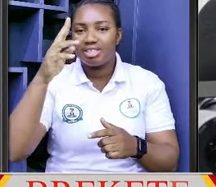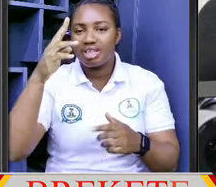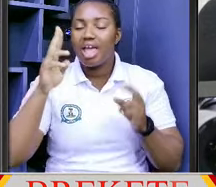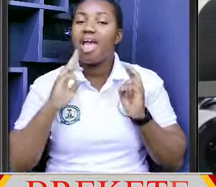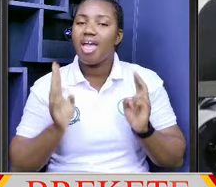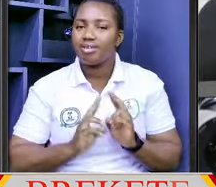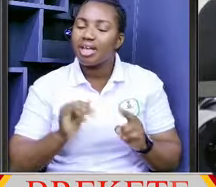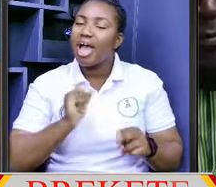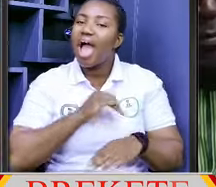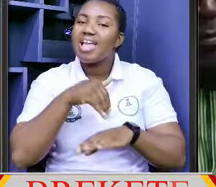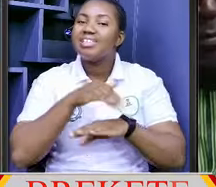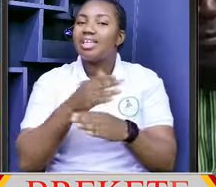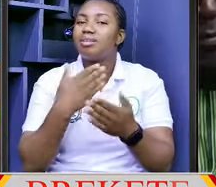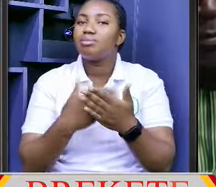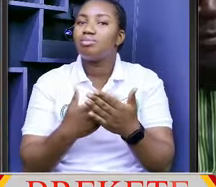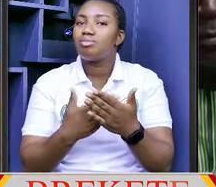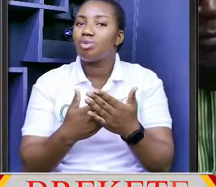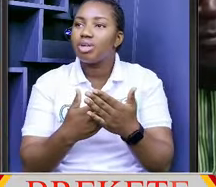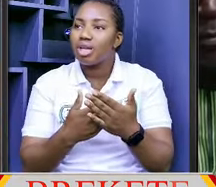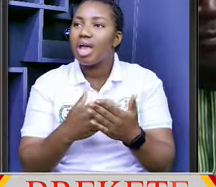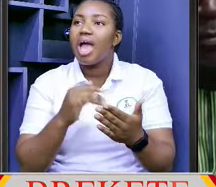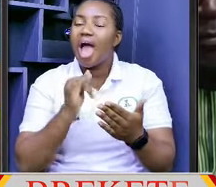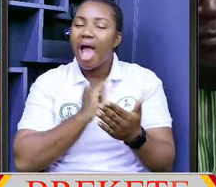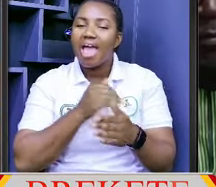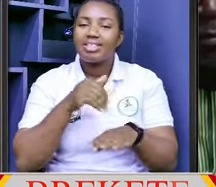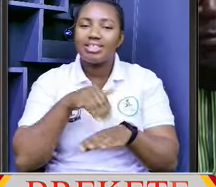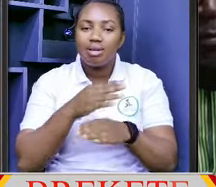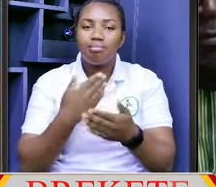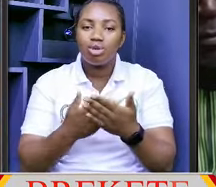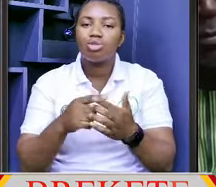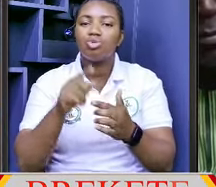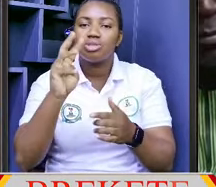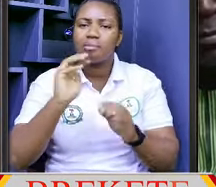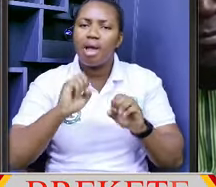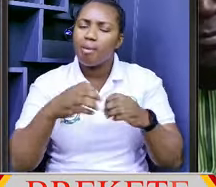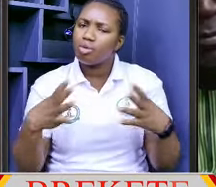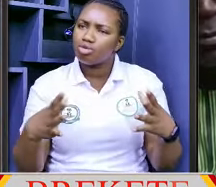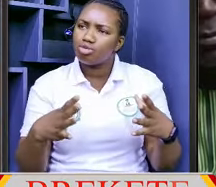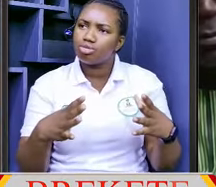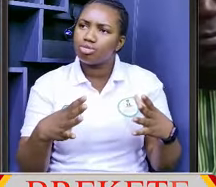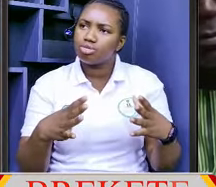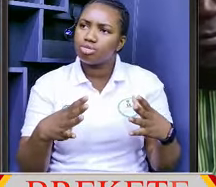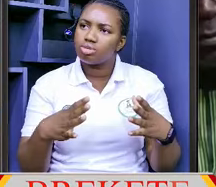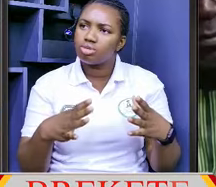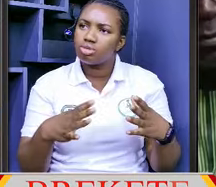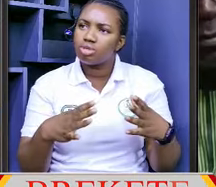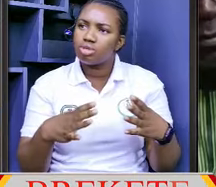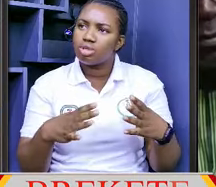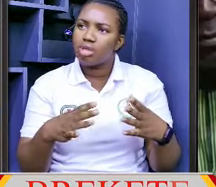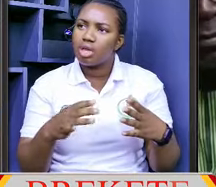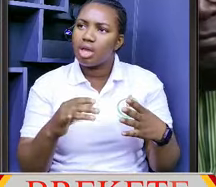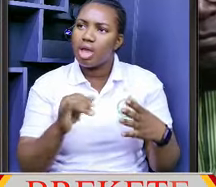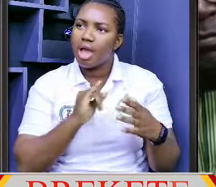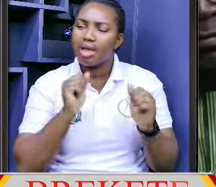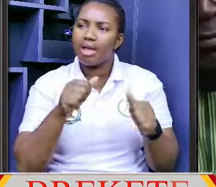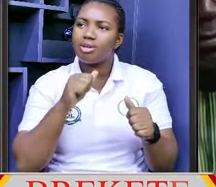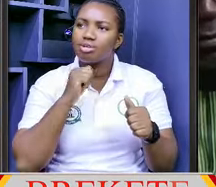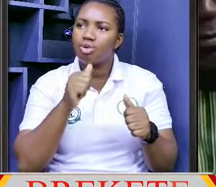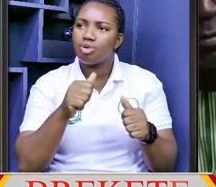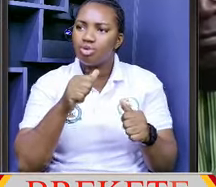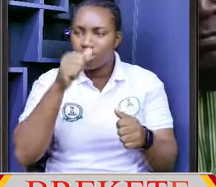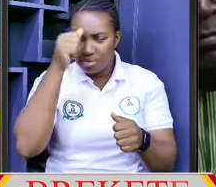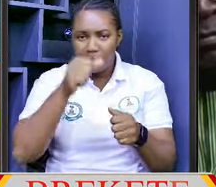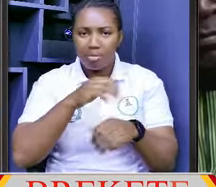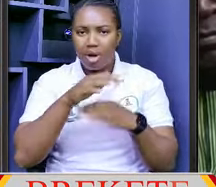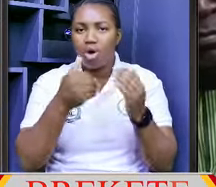through I withdraw money from my account. I send it to them. How much? So in fact, to be candid, I wouldn't be able to